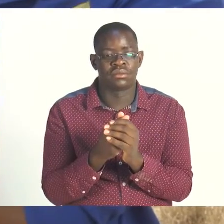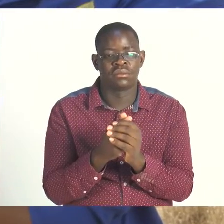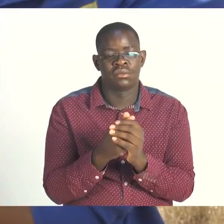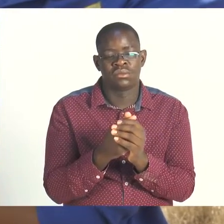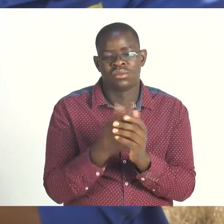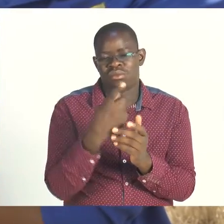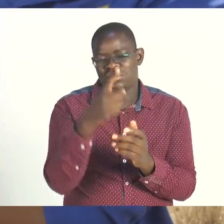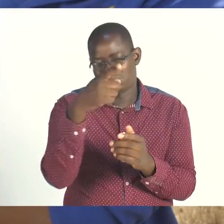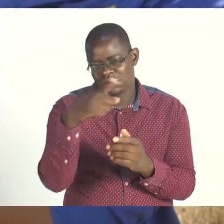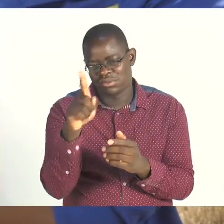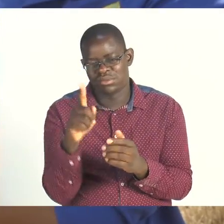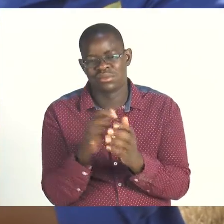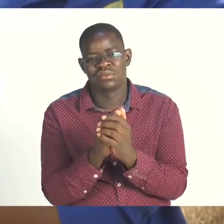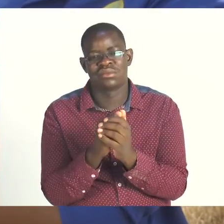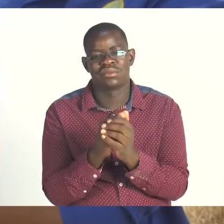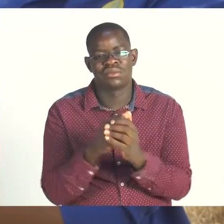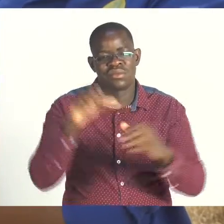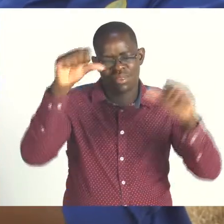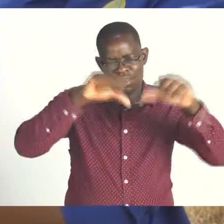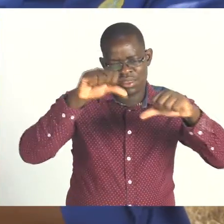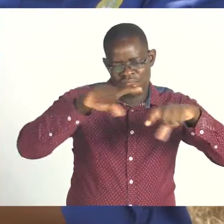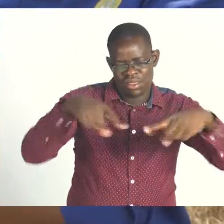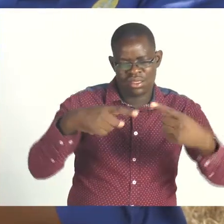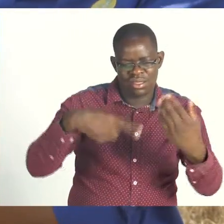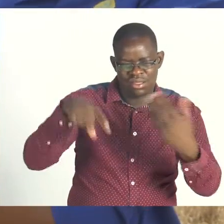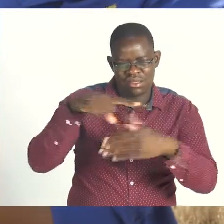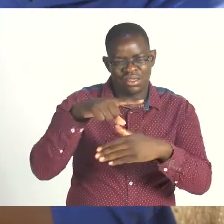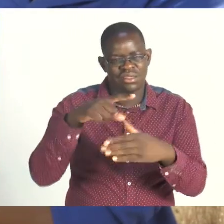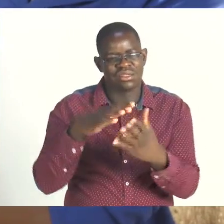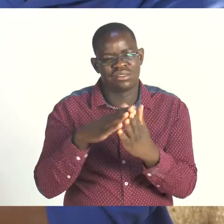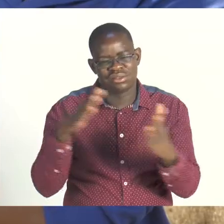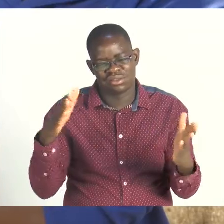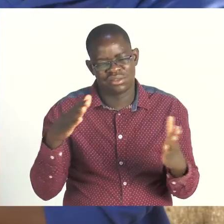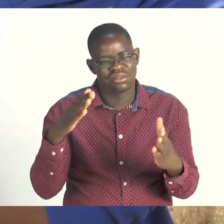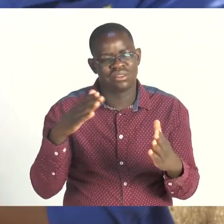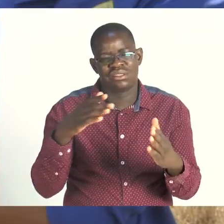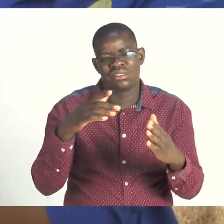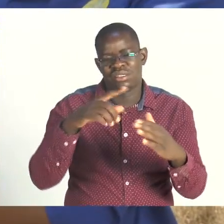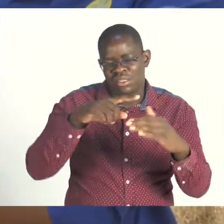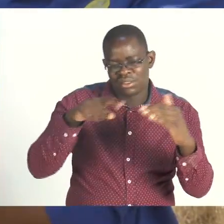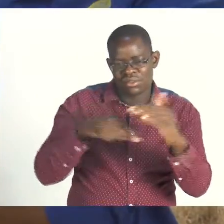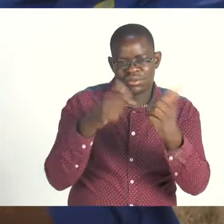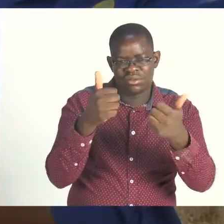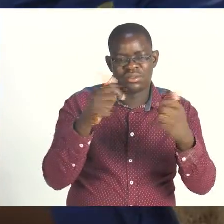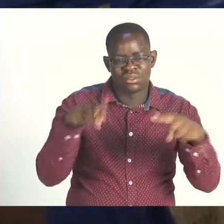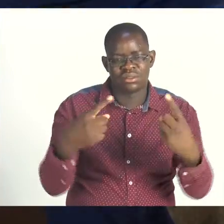right, my friend. The disadvantages of extensive grazing far outweigh the advantages.